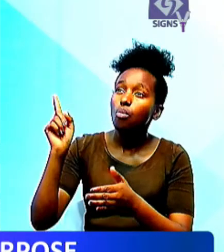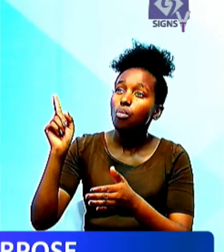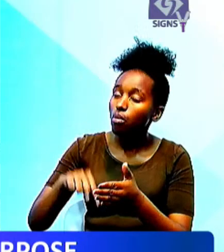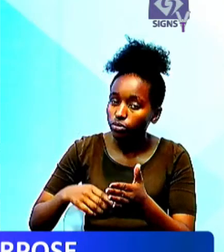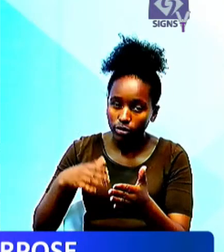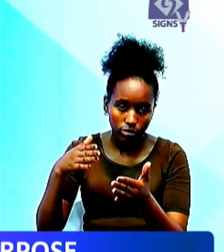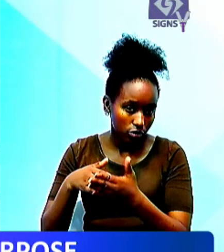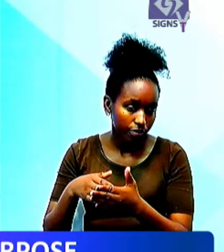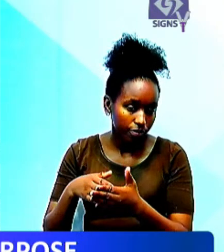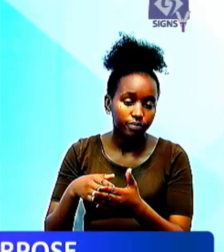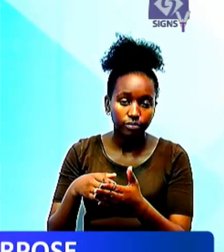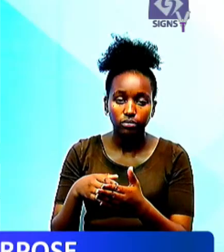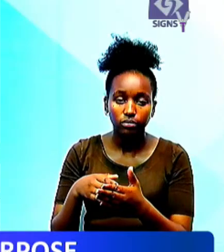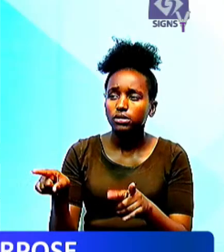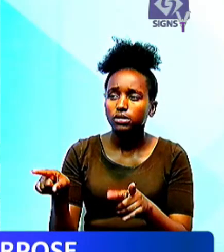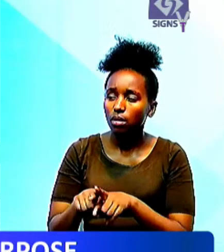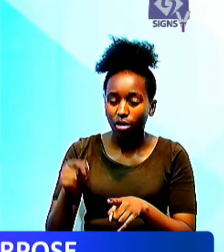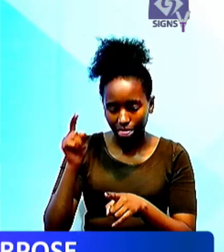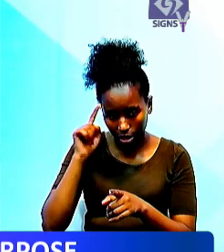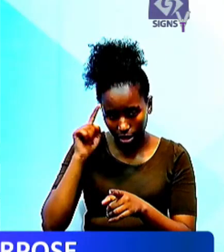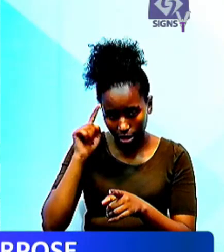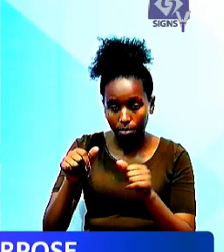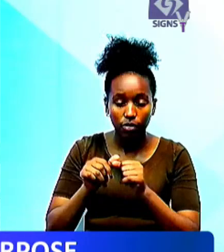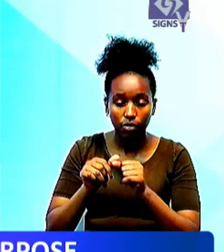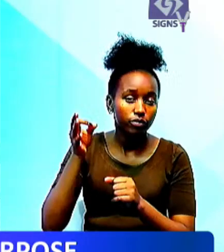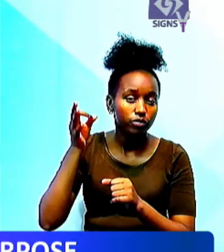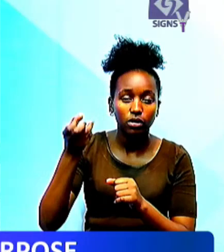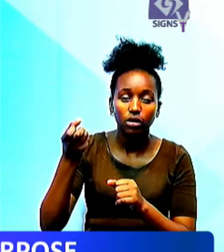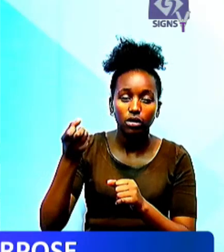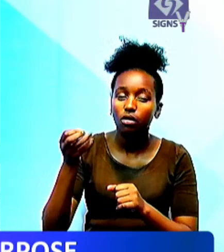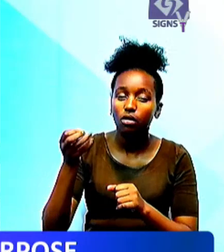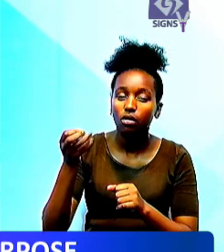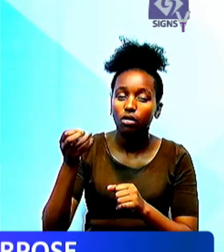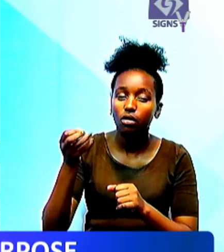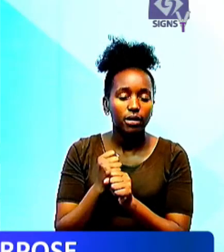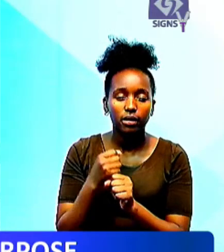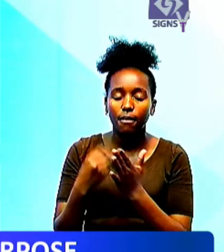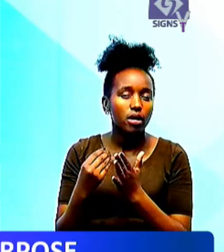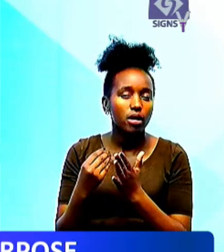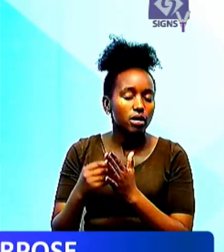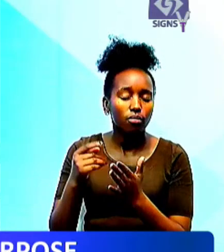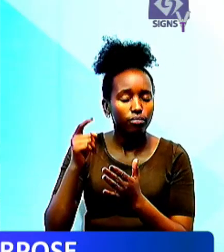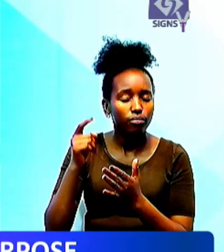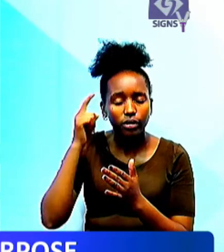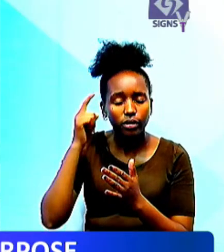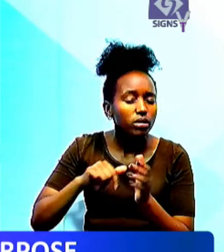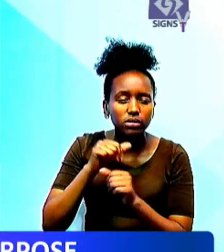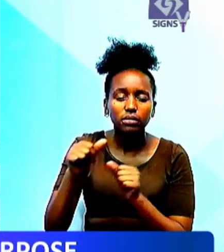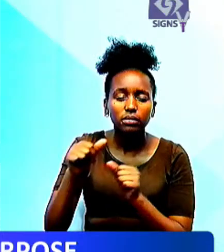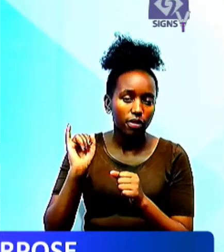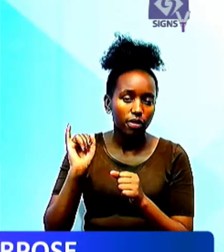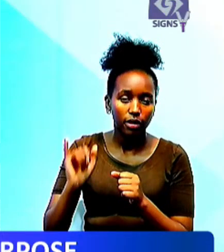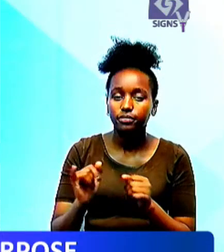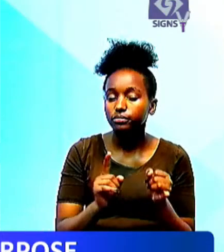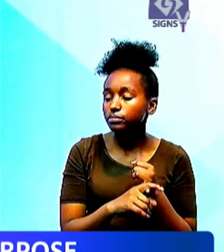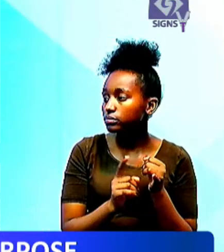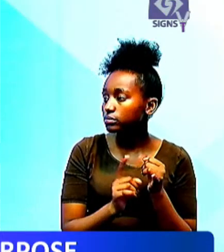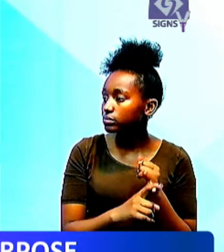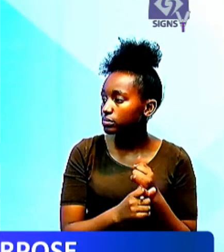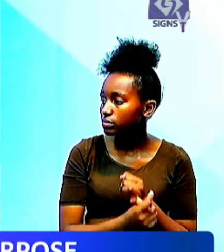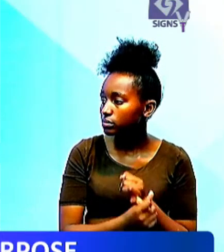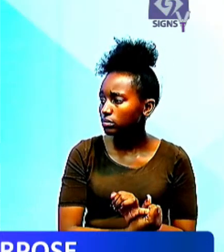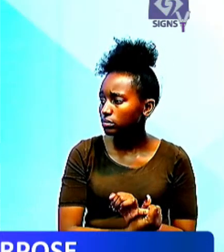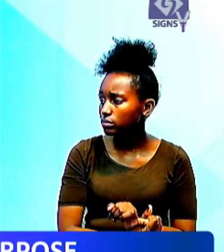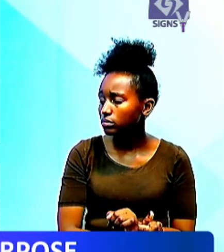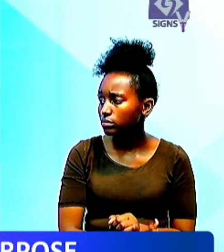thinking about as the future of making passive income. Thank you. 1, you